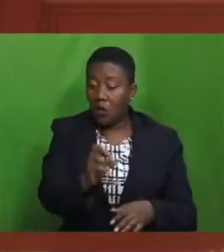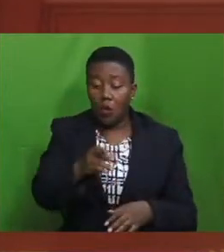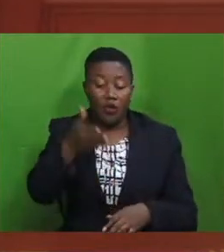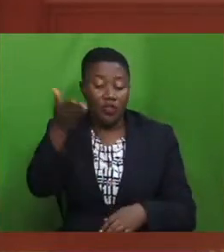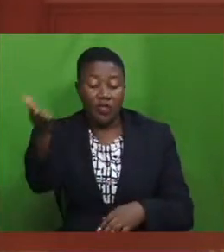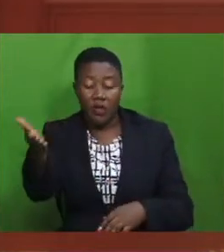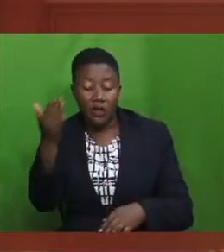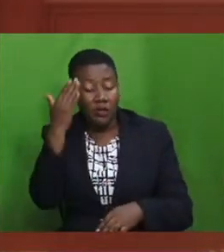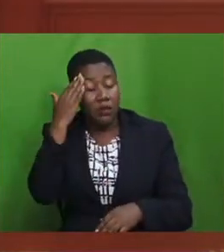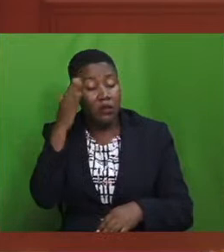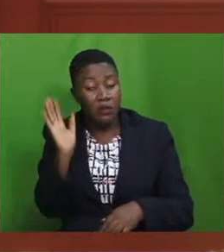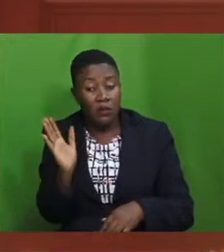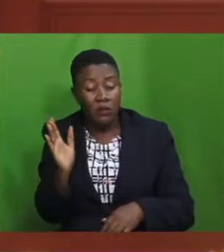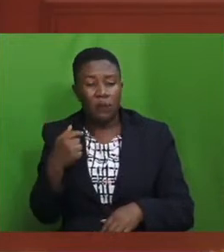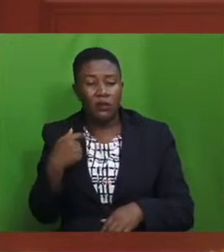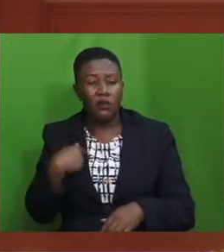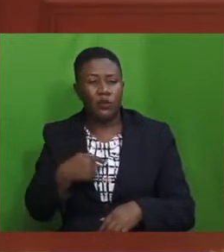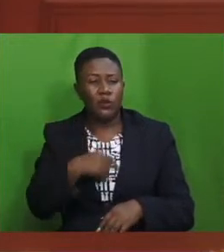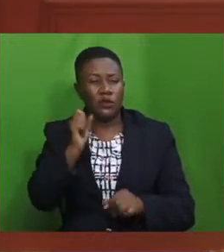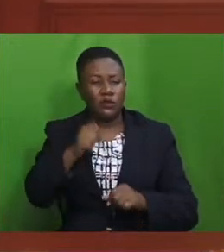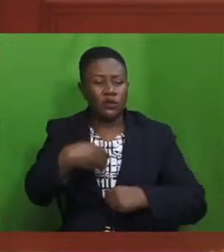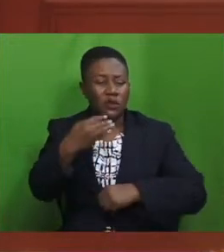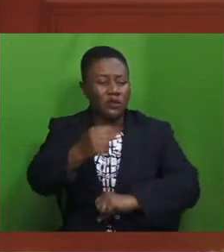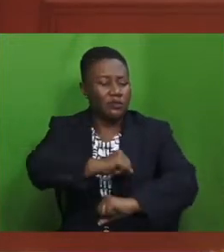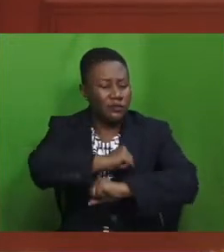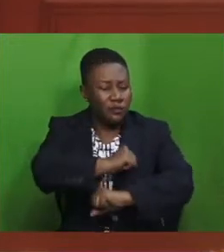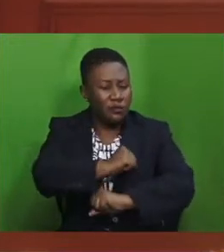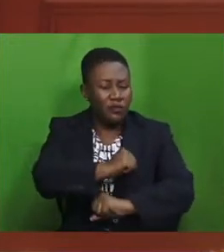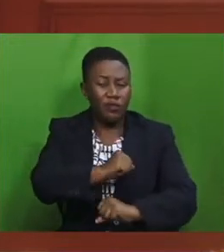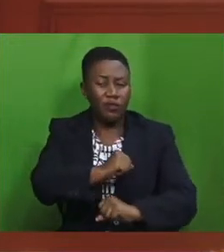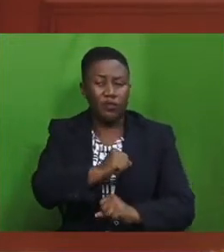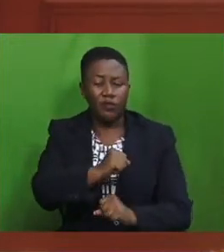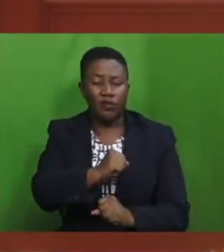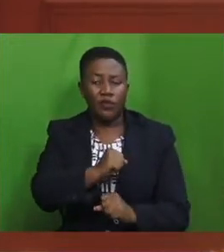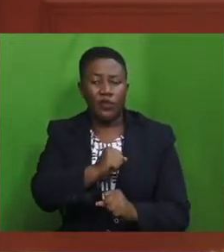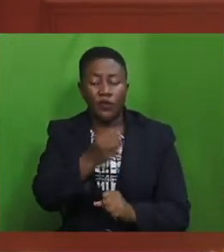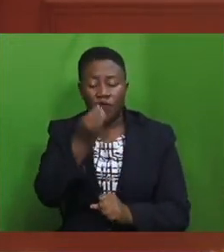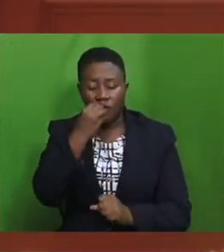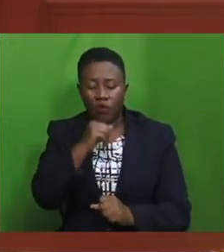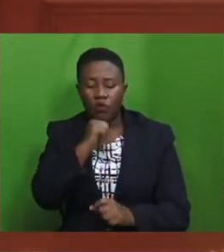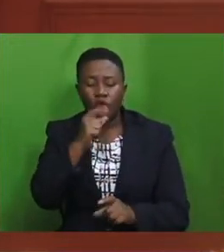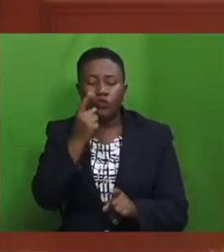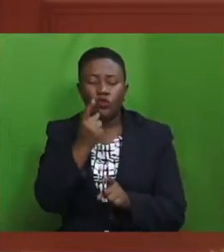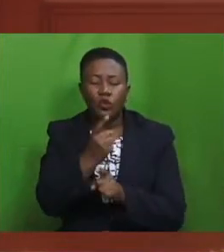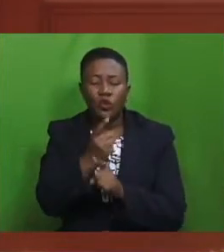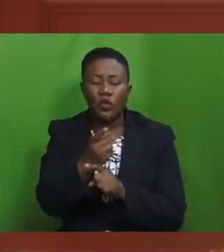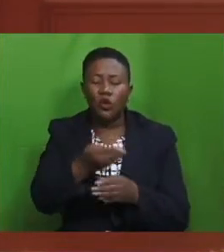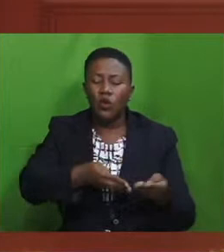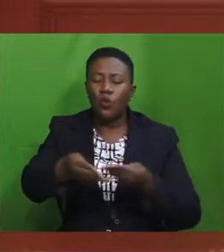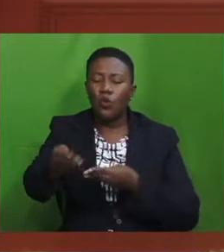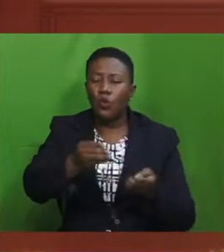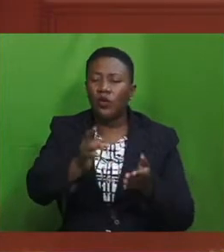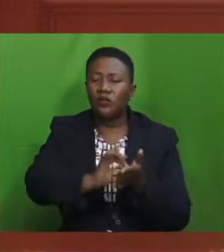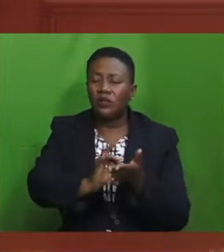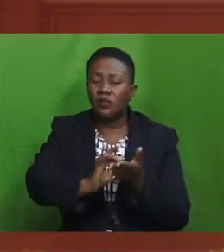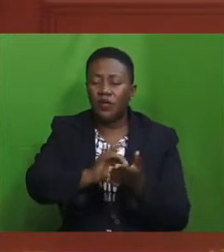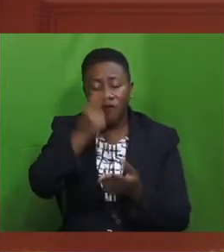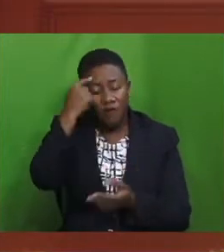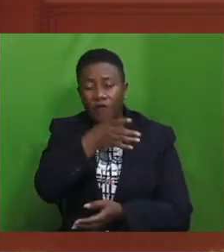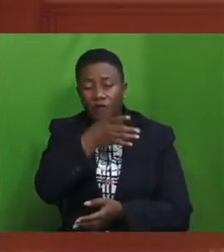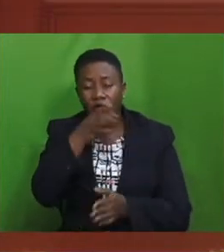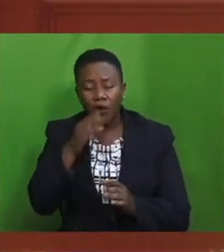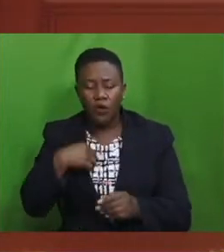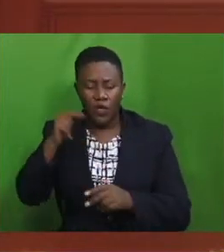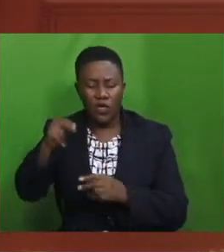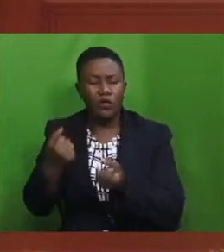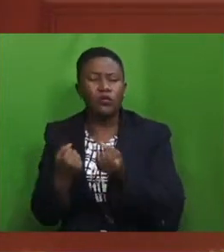we need to guarantee food security in our country. We need not just to make fertilizer available, but to support farmers.